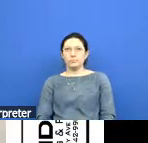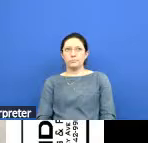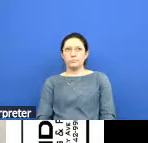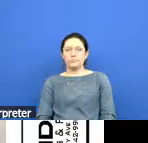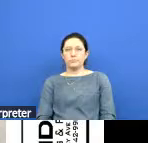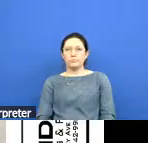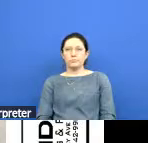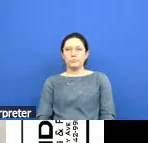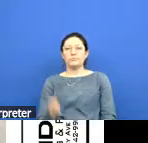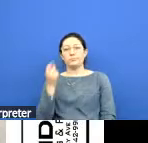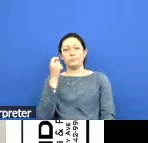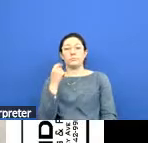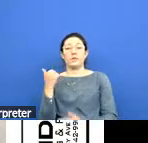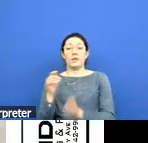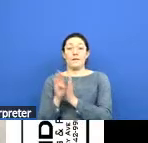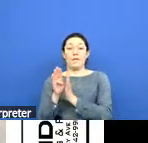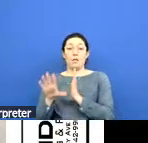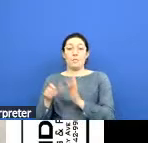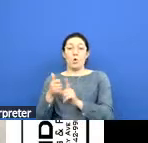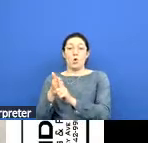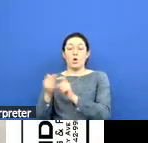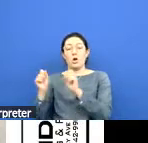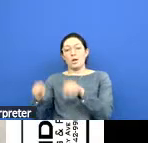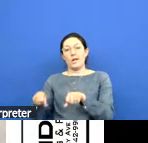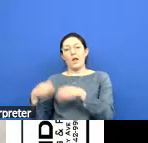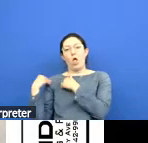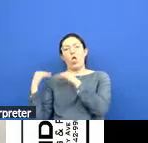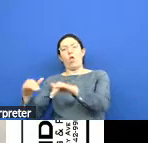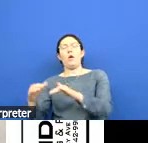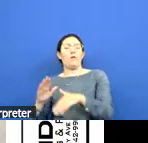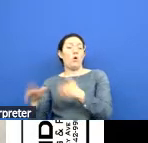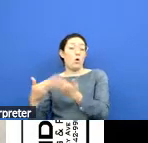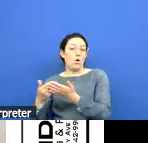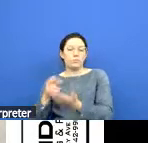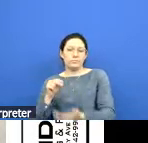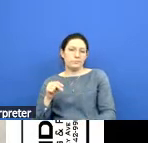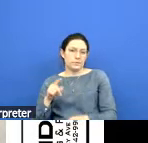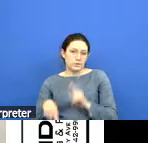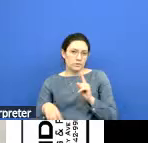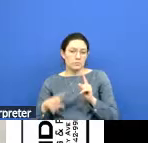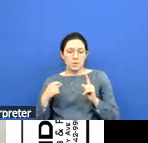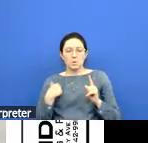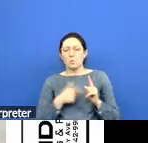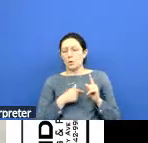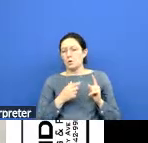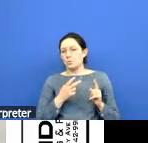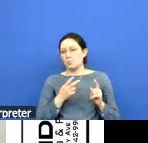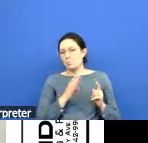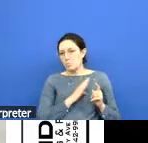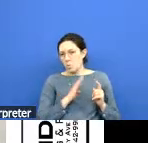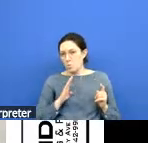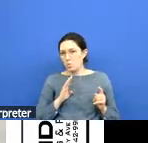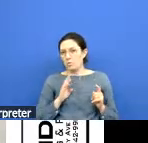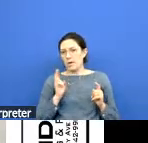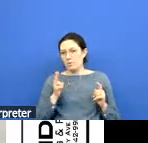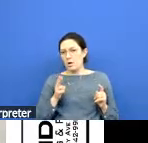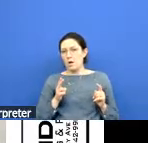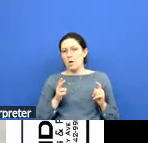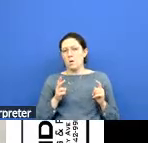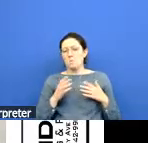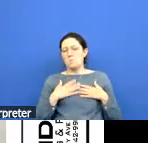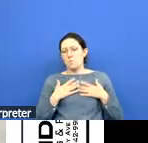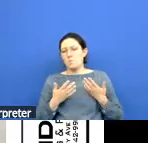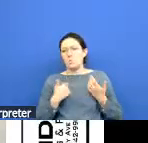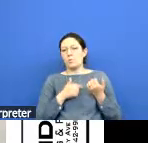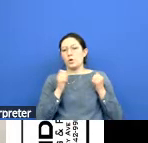can put on the developer, to be fair to them. However, one of the things we can take a look at is have